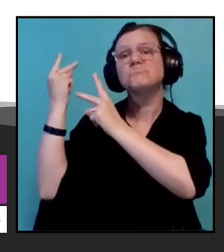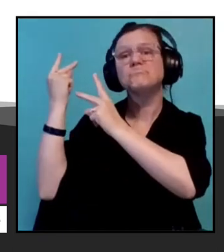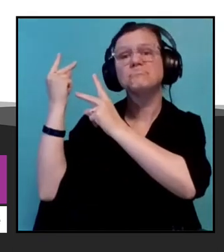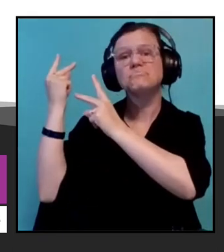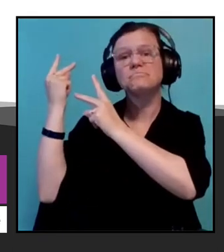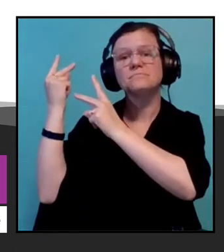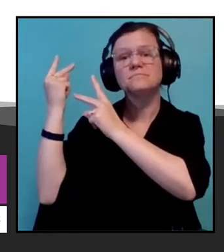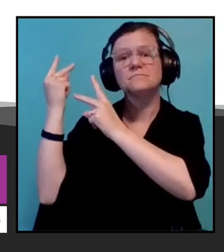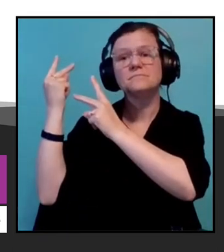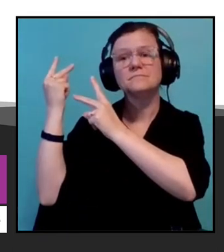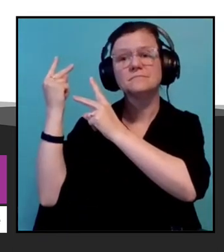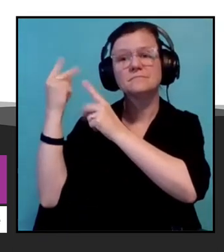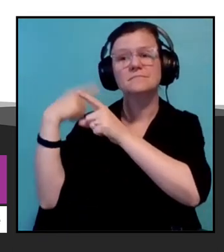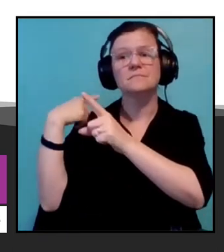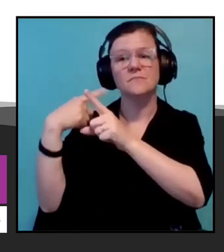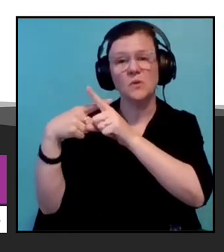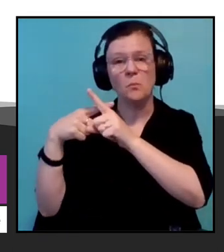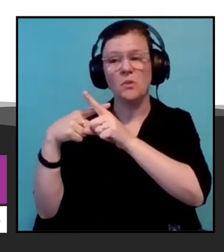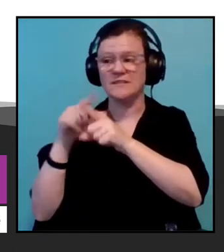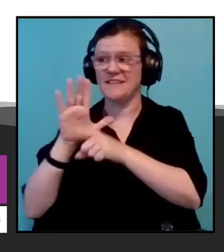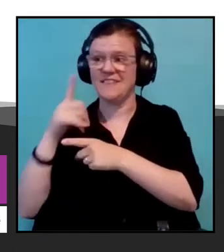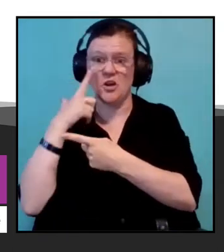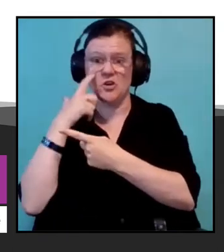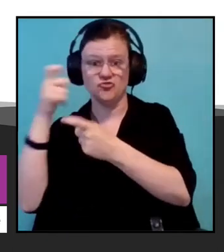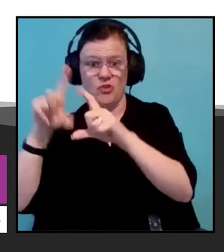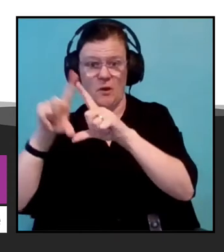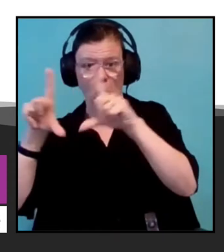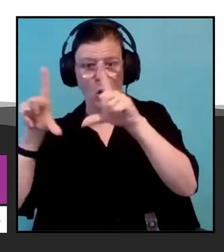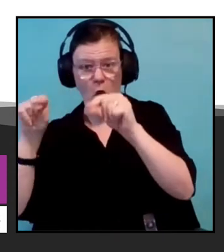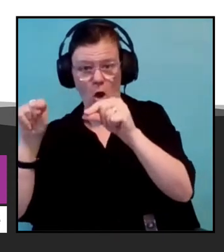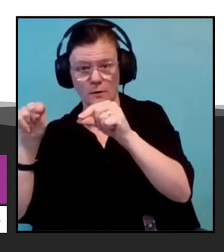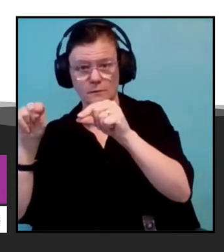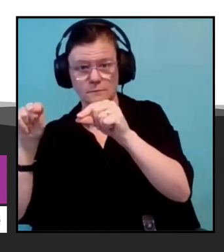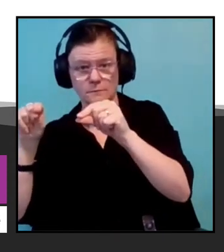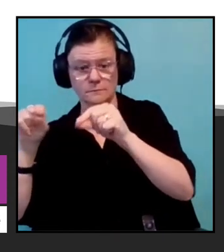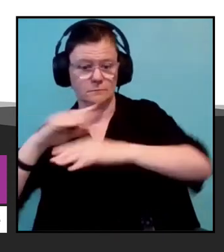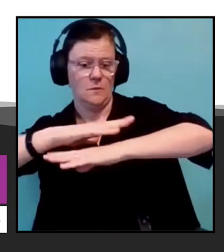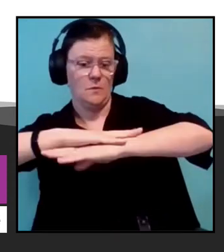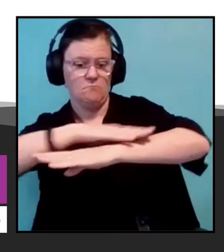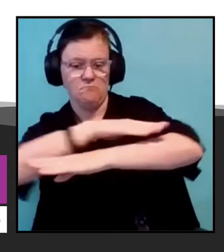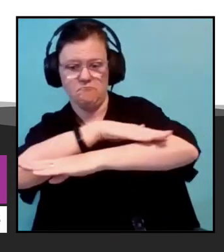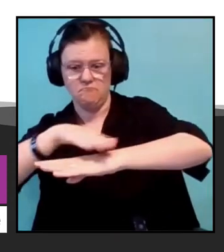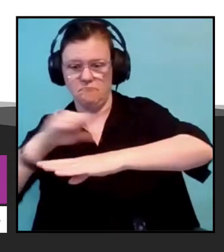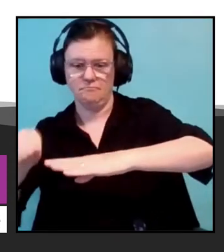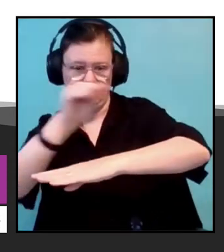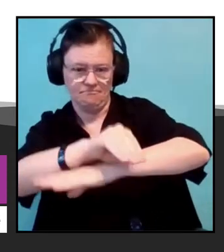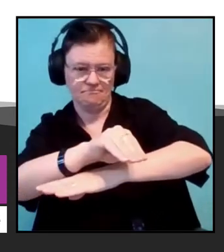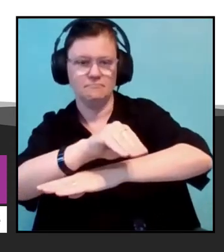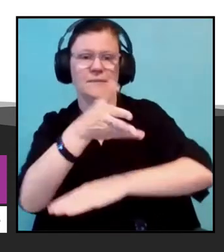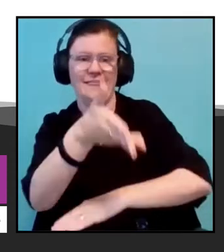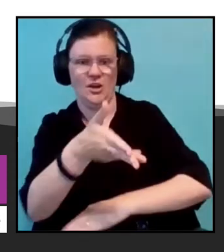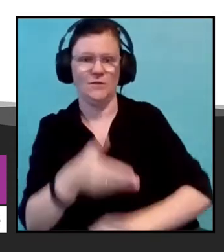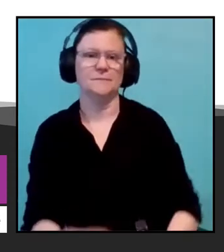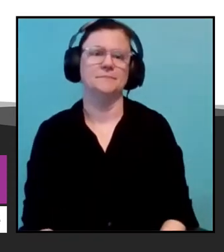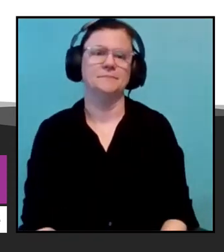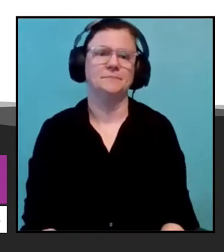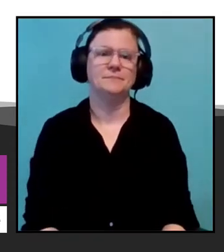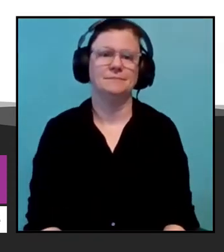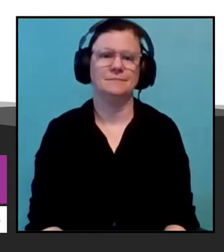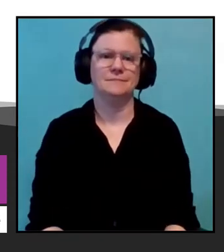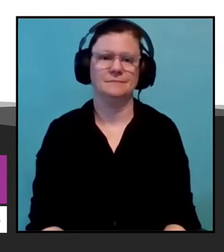they would put the actual card on the altar for all the world to see. Next slide.